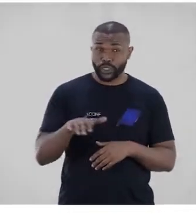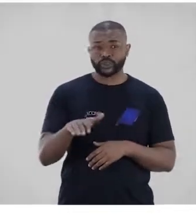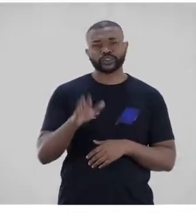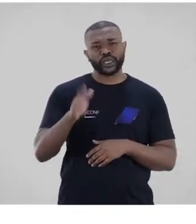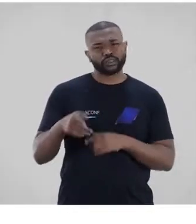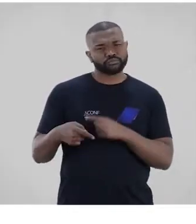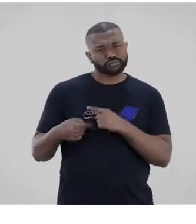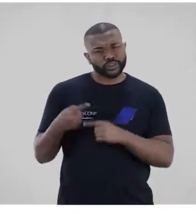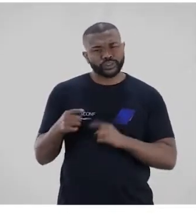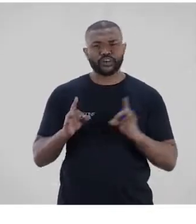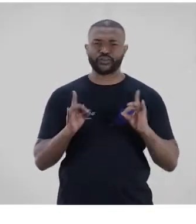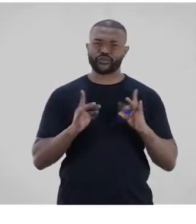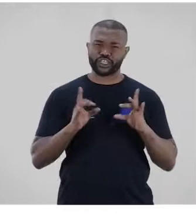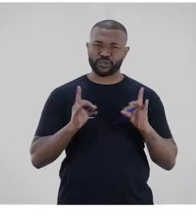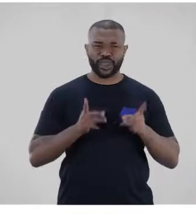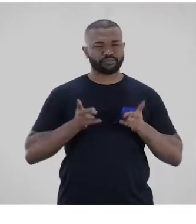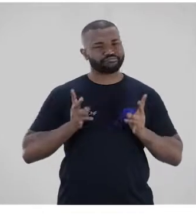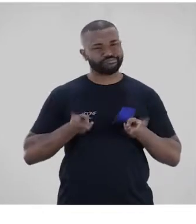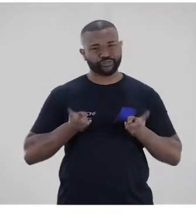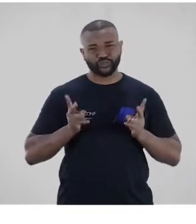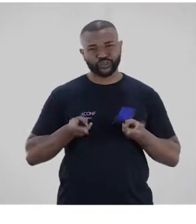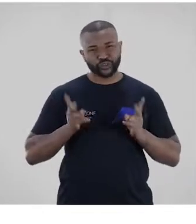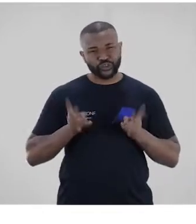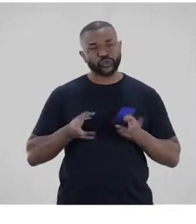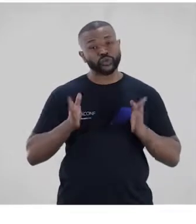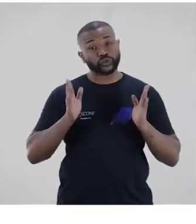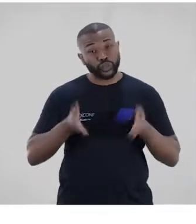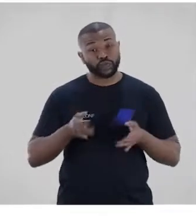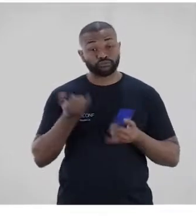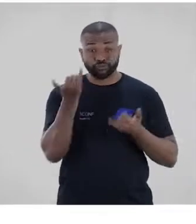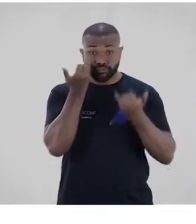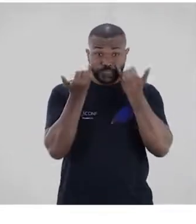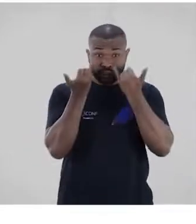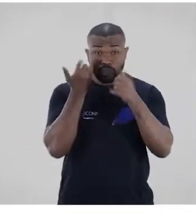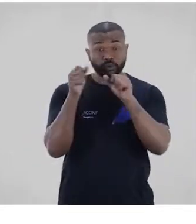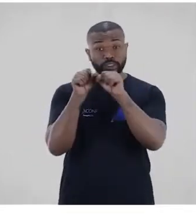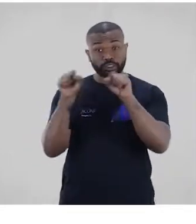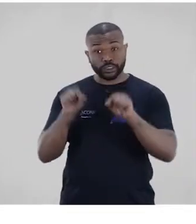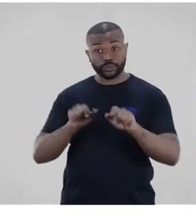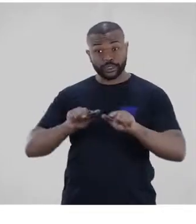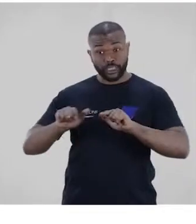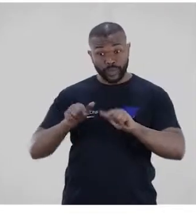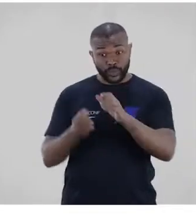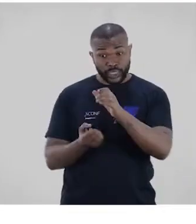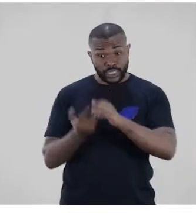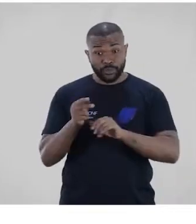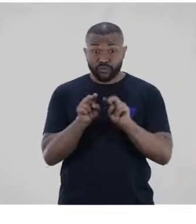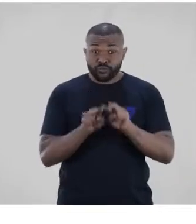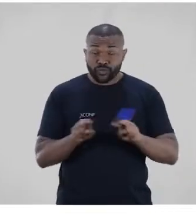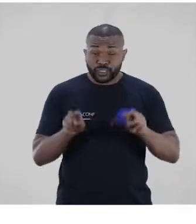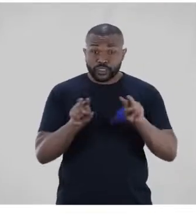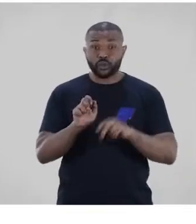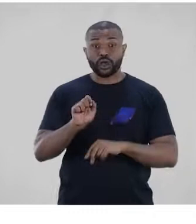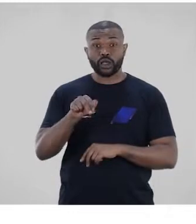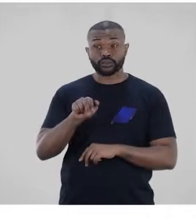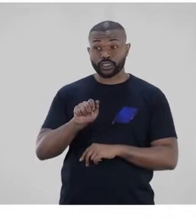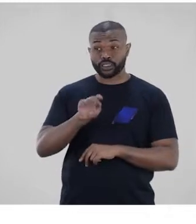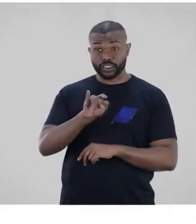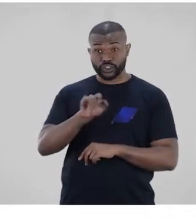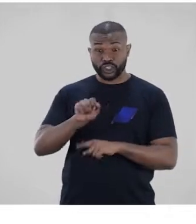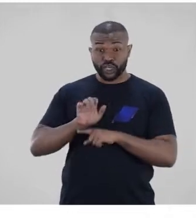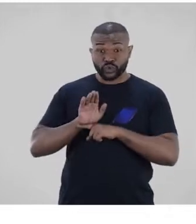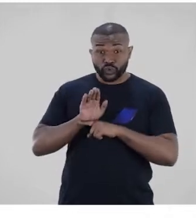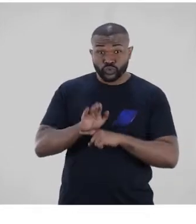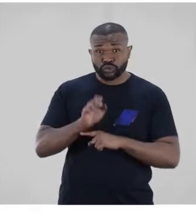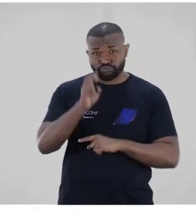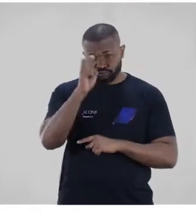from operational systems, create that analytical view that contributes to intelligence and intelligently augmented APIs that